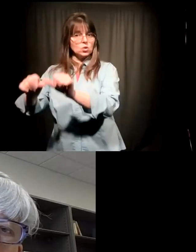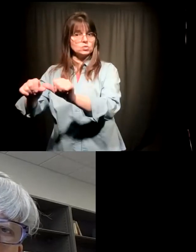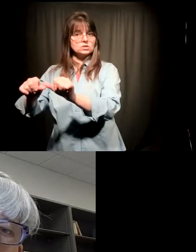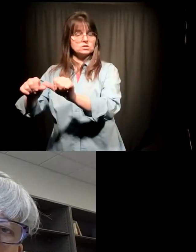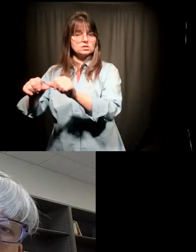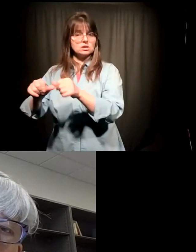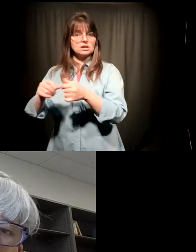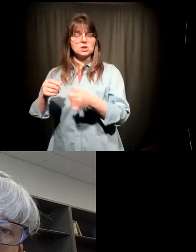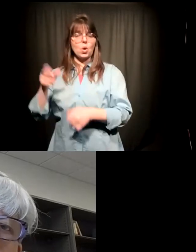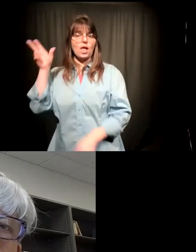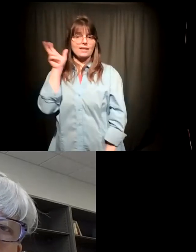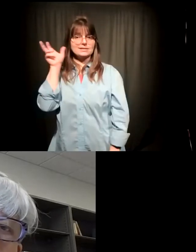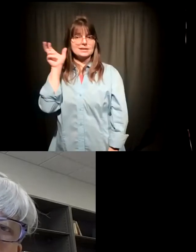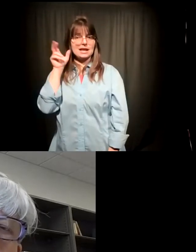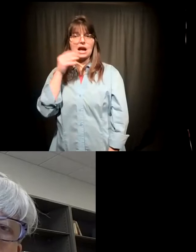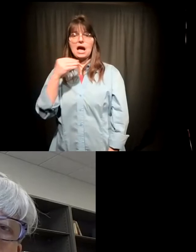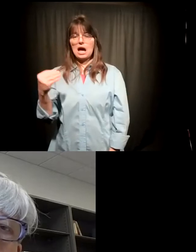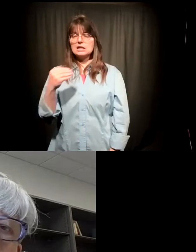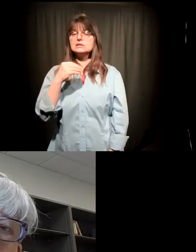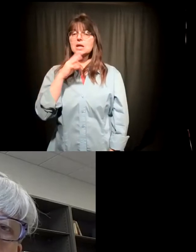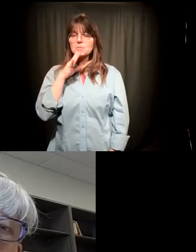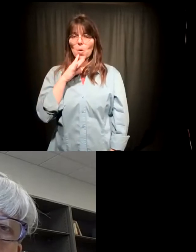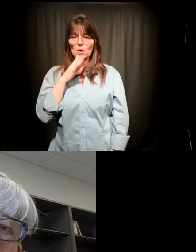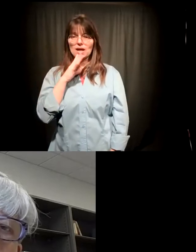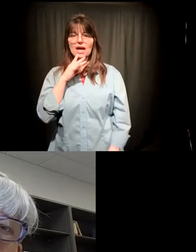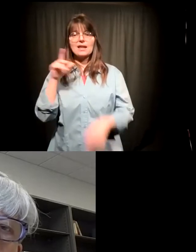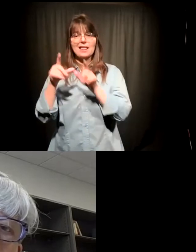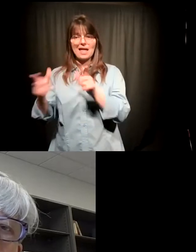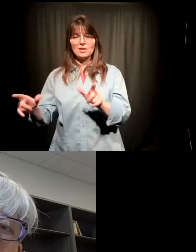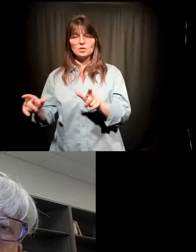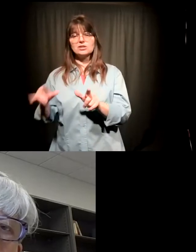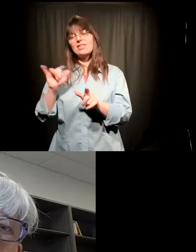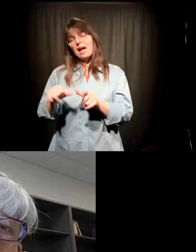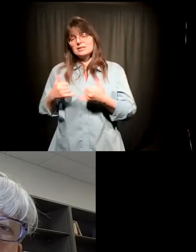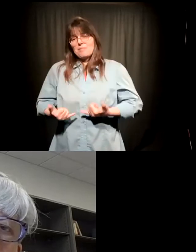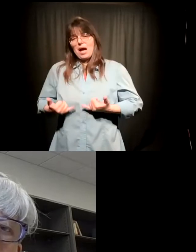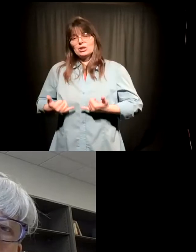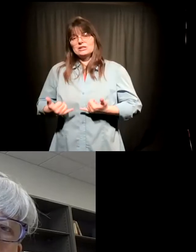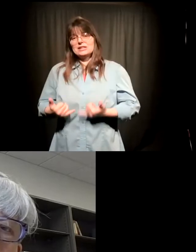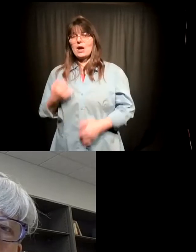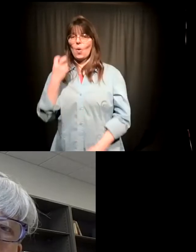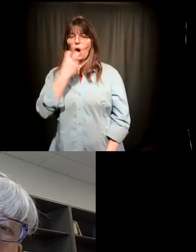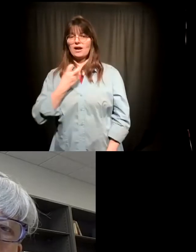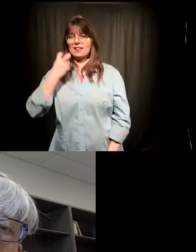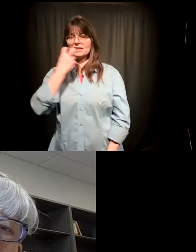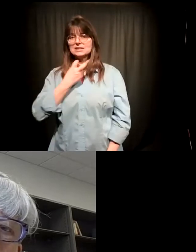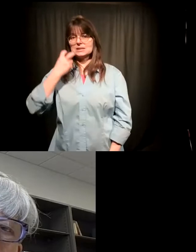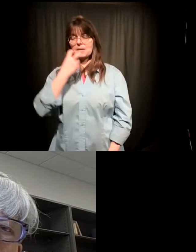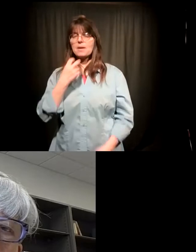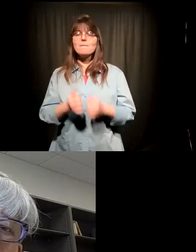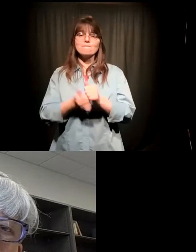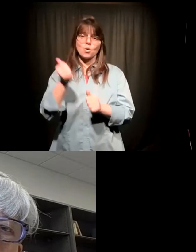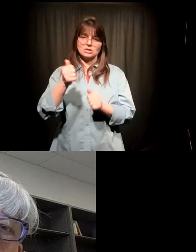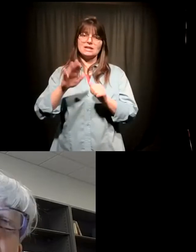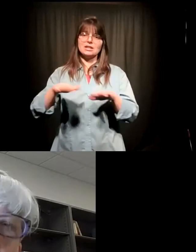listening and spoken language, which is essentially modern day oralism aimed mostly at children who have cochlear